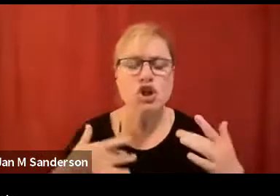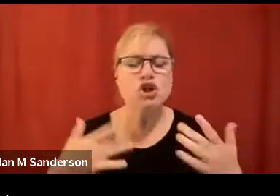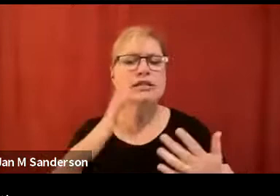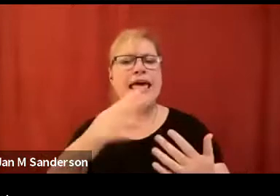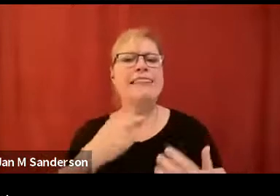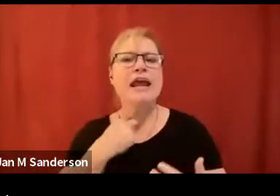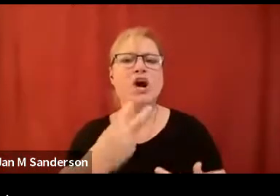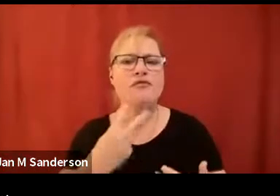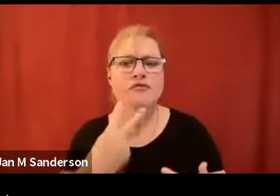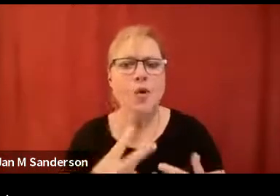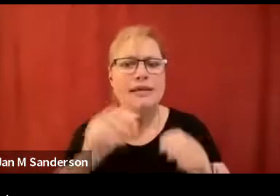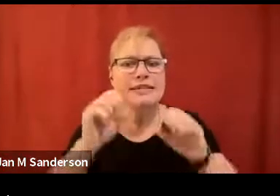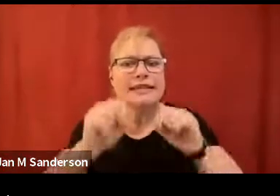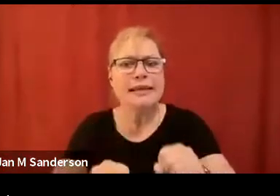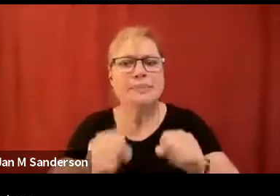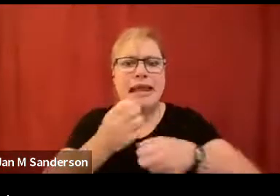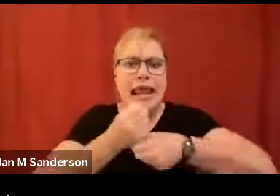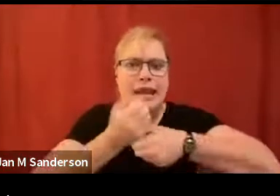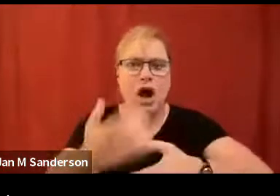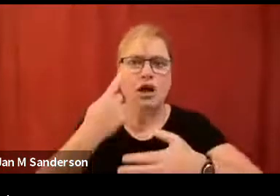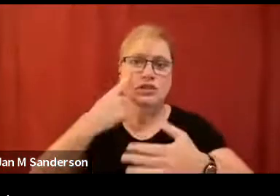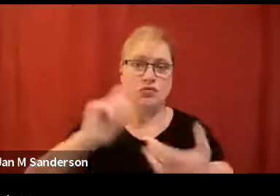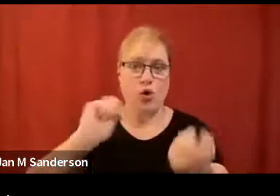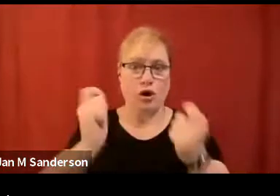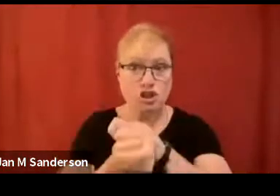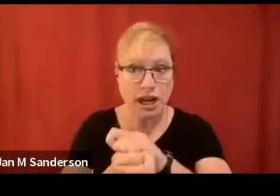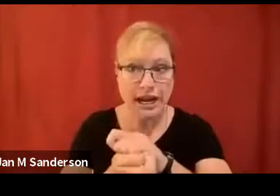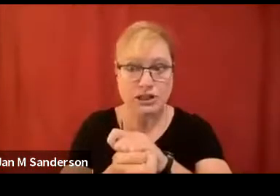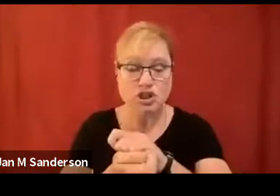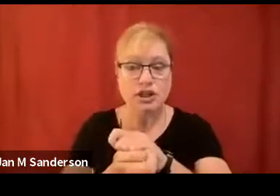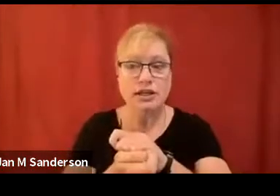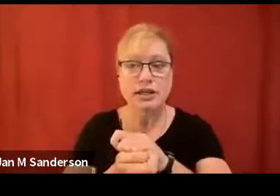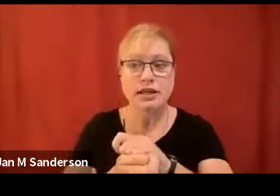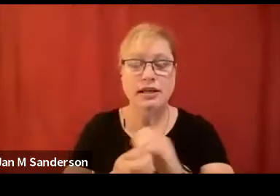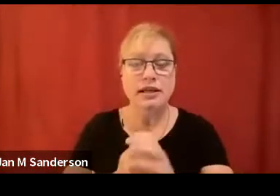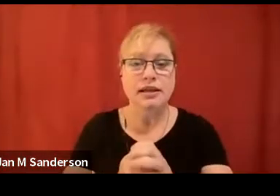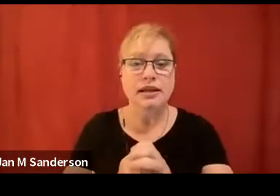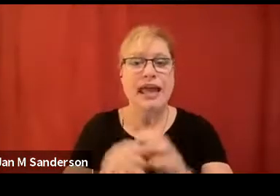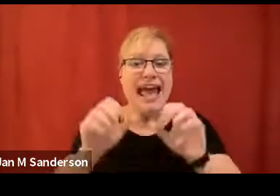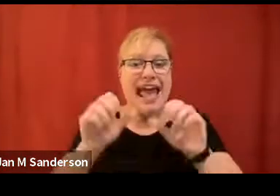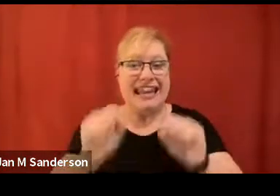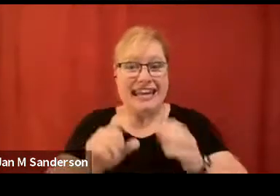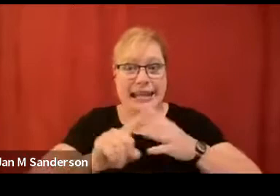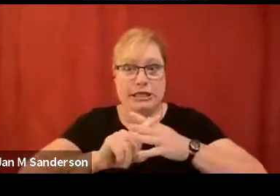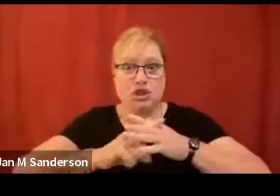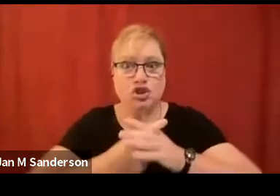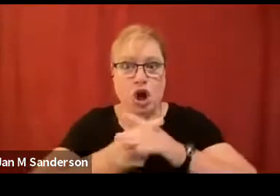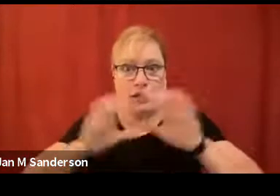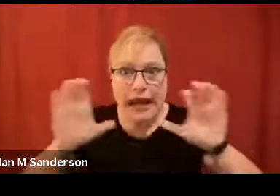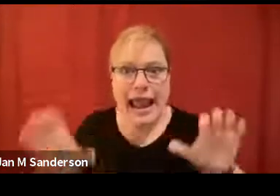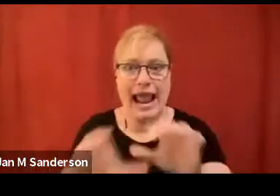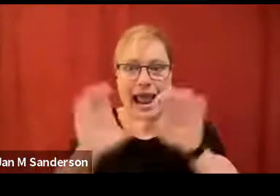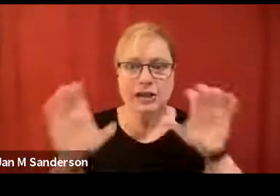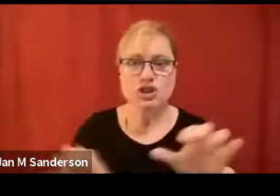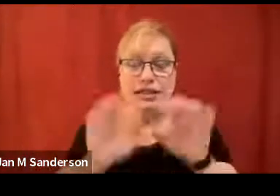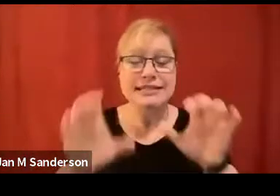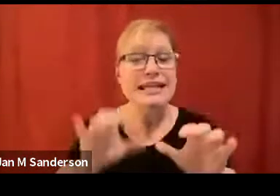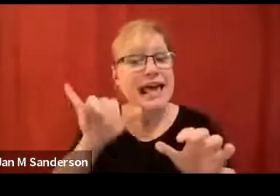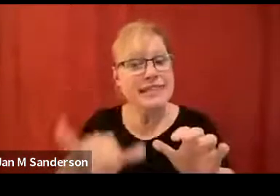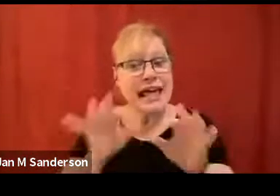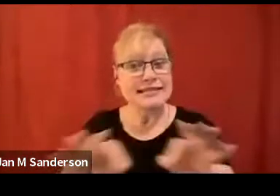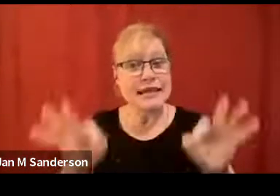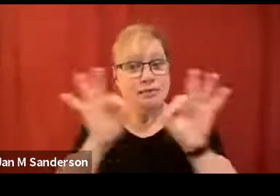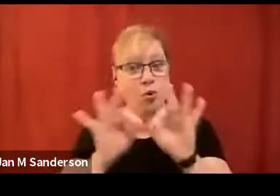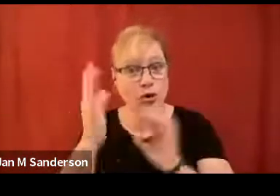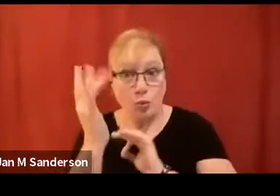change, and it actually can be a catalyst for the actions. And so I think that this is important because